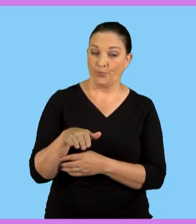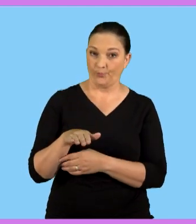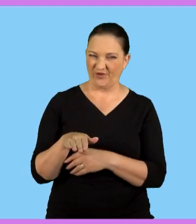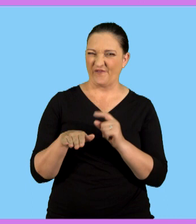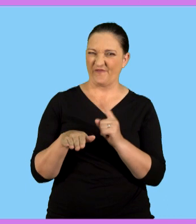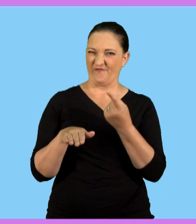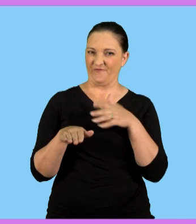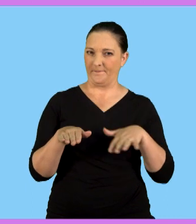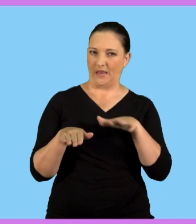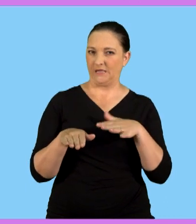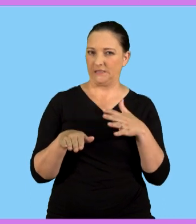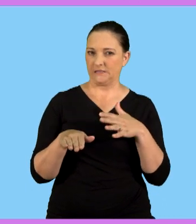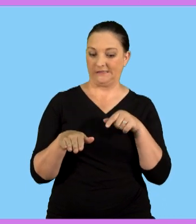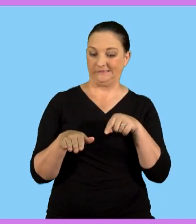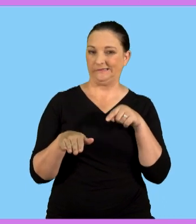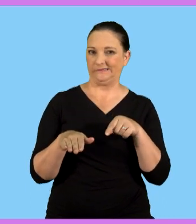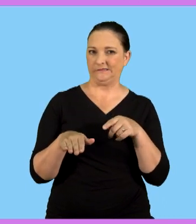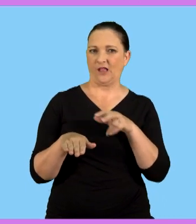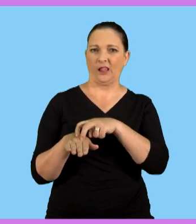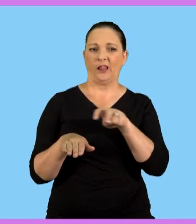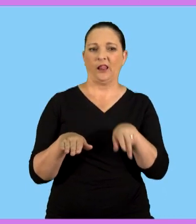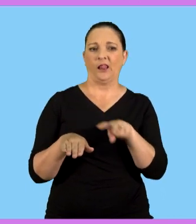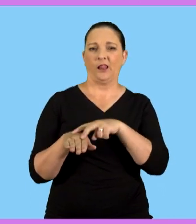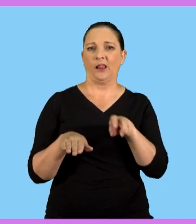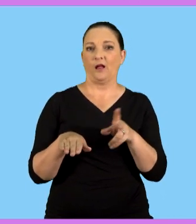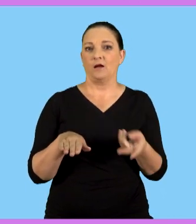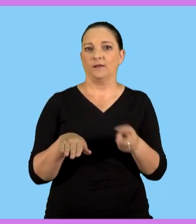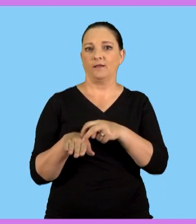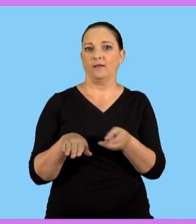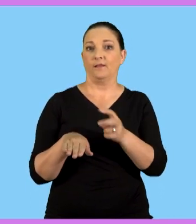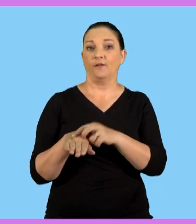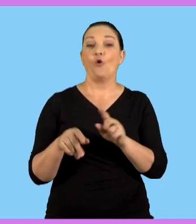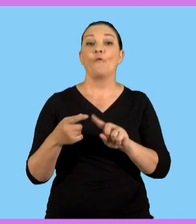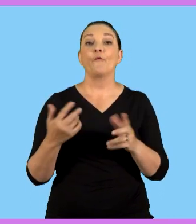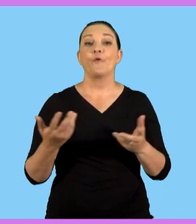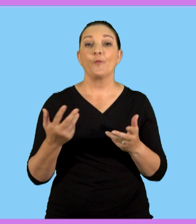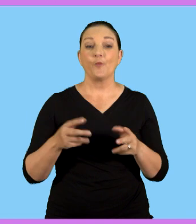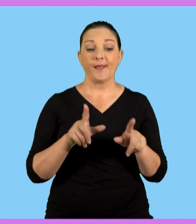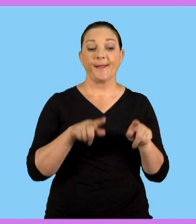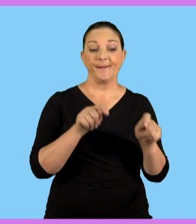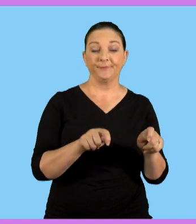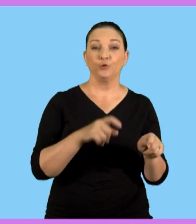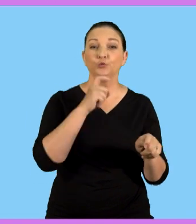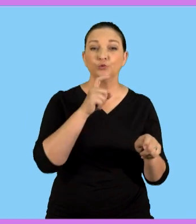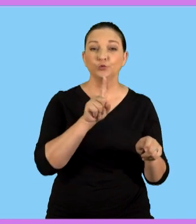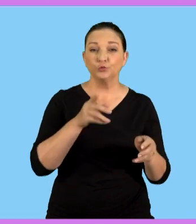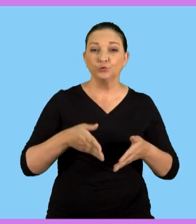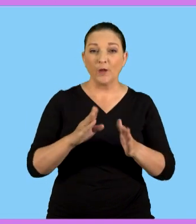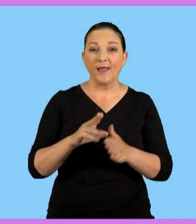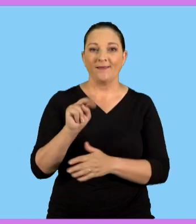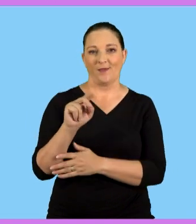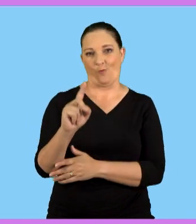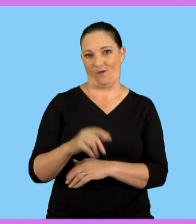to pick up and drop off passengers if it departs from Cape Town using the N1. Right,